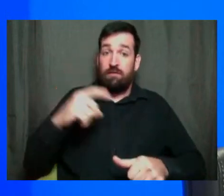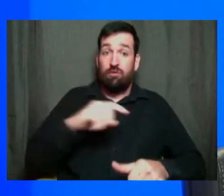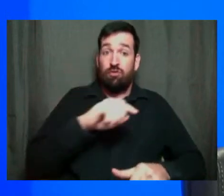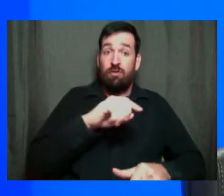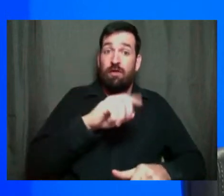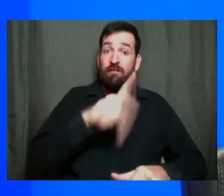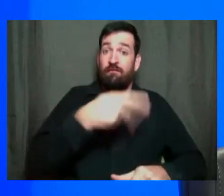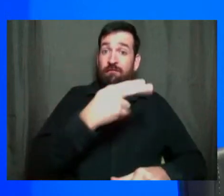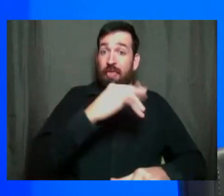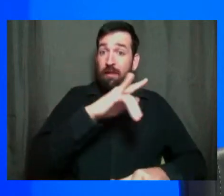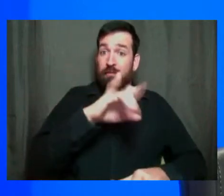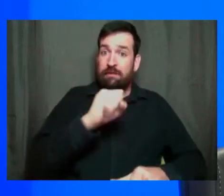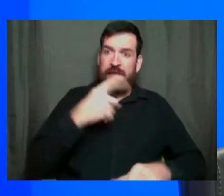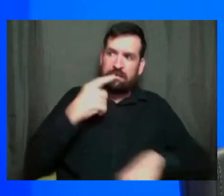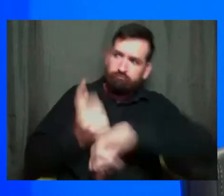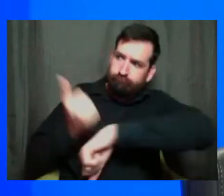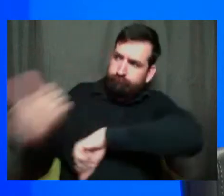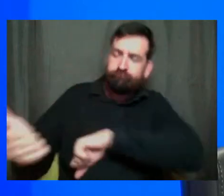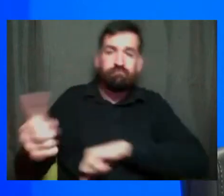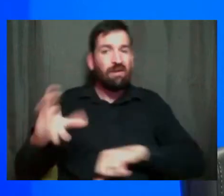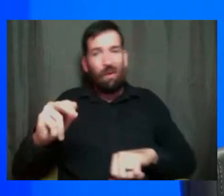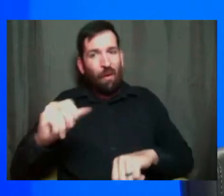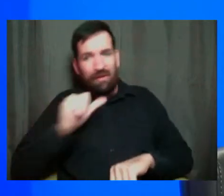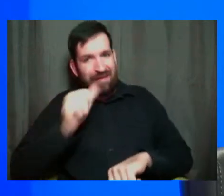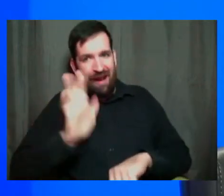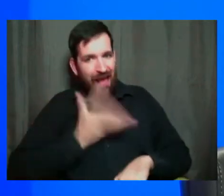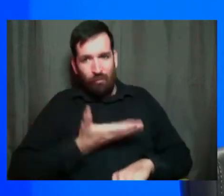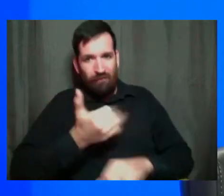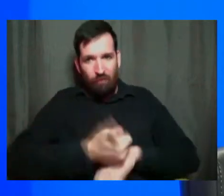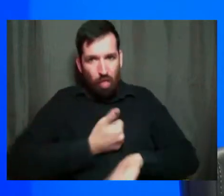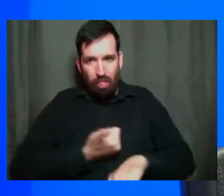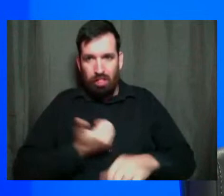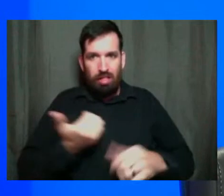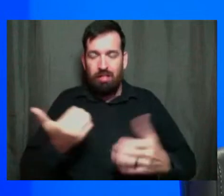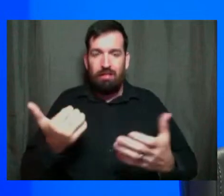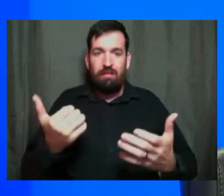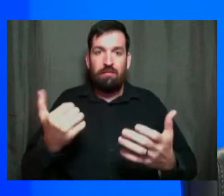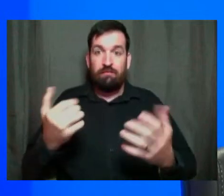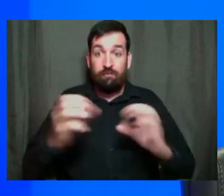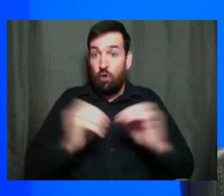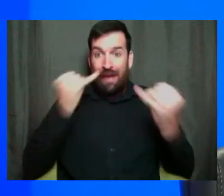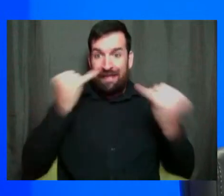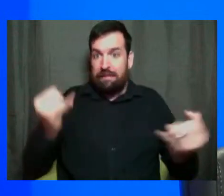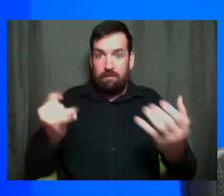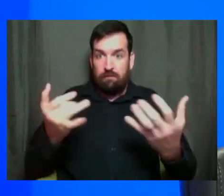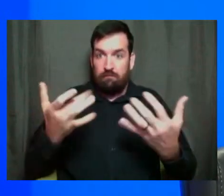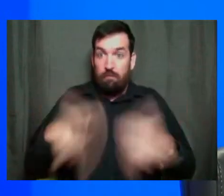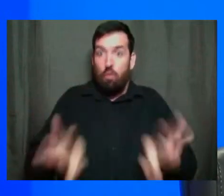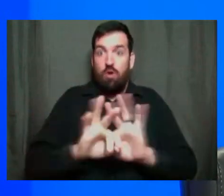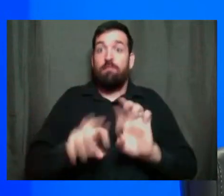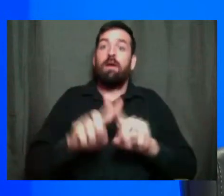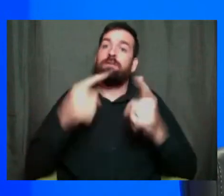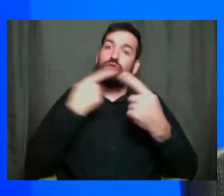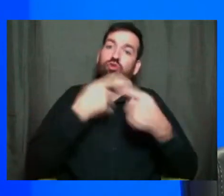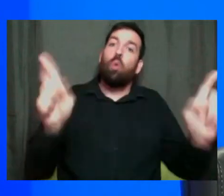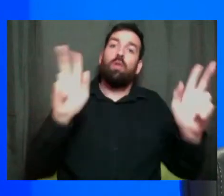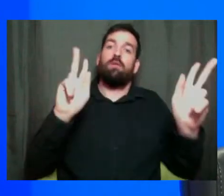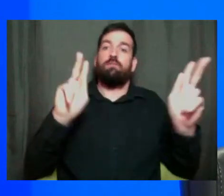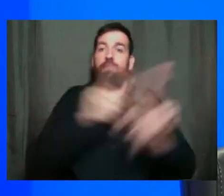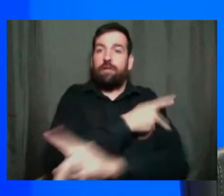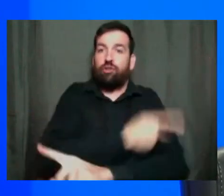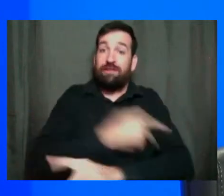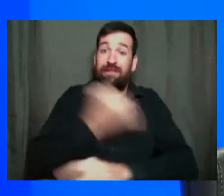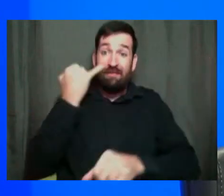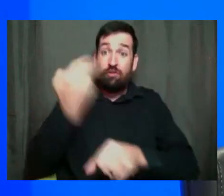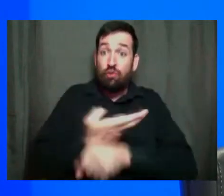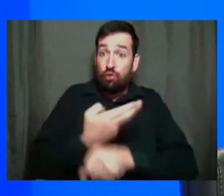was their fault, and they said, it's not our fault, so we have no idea really how important that is. What we've told patients, if you use a cleaning machine, stop